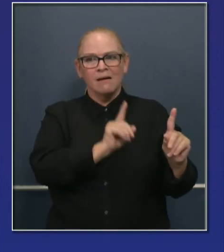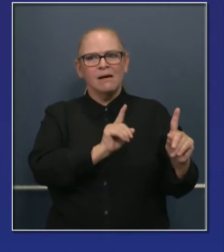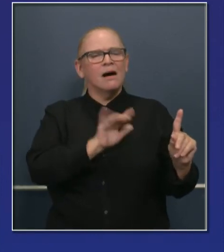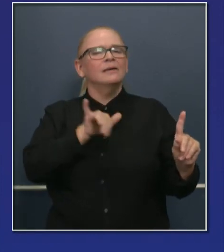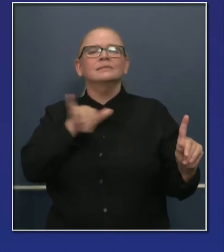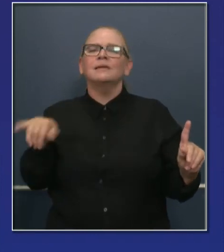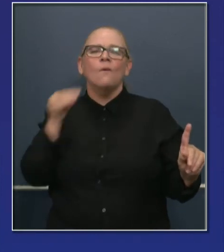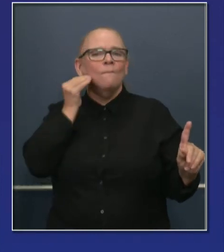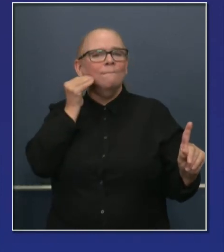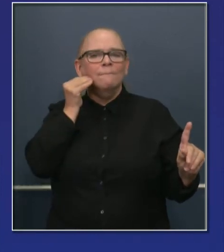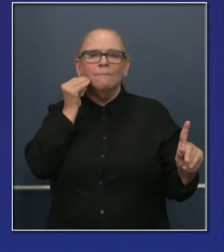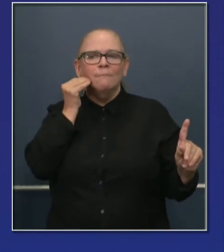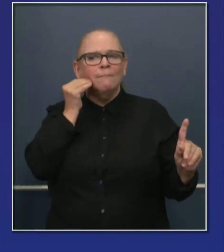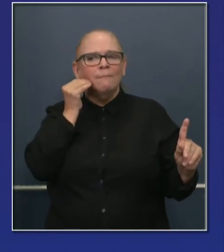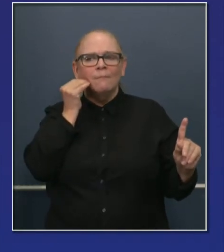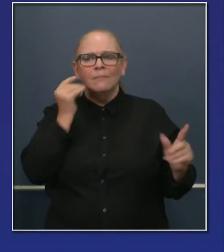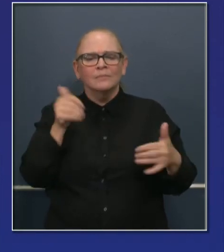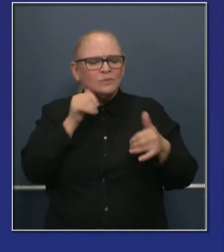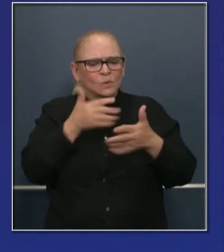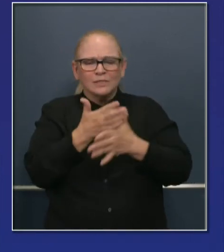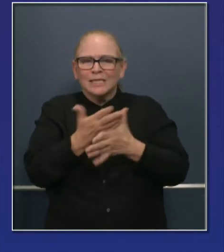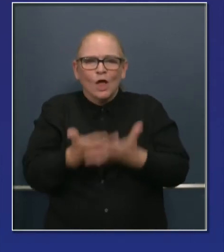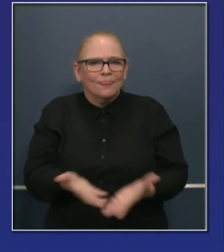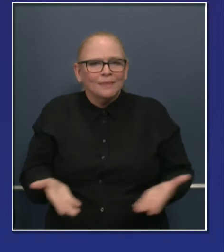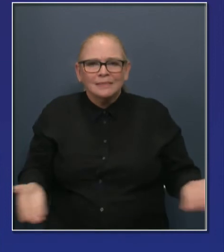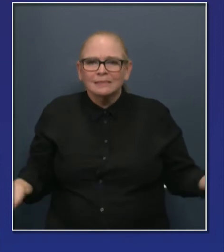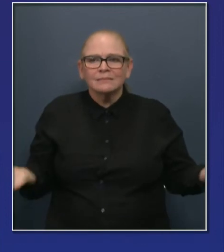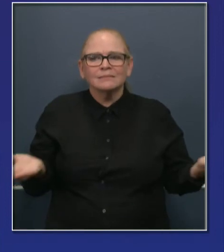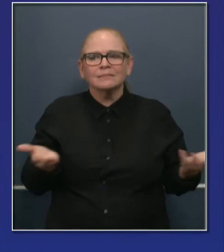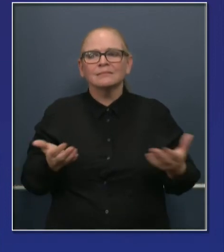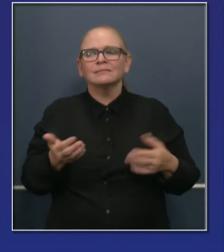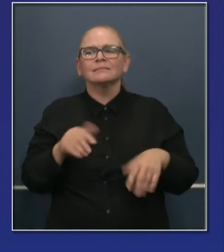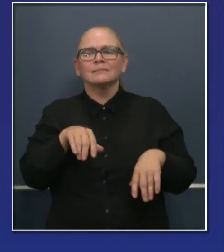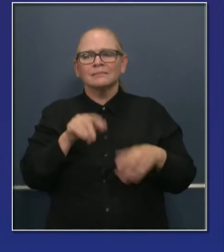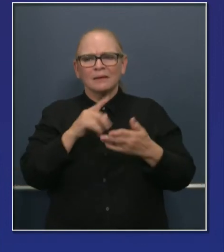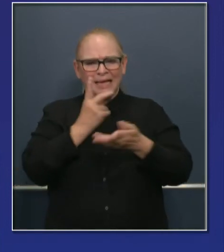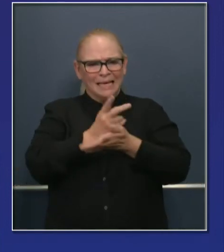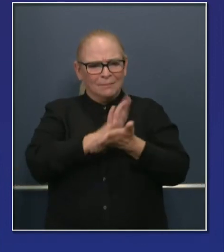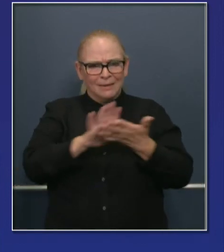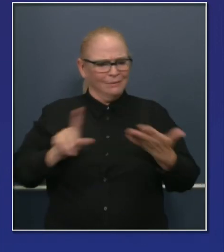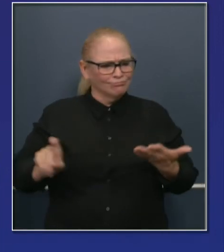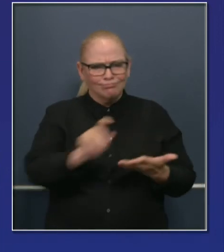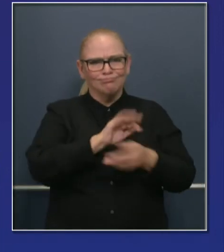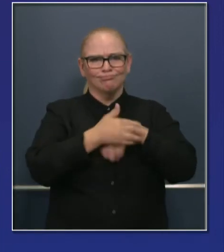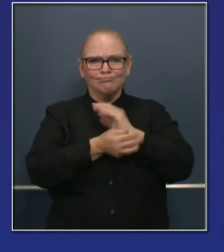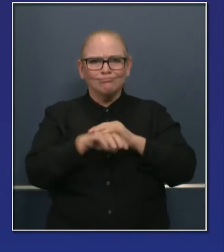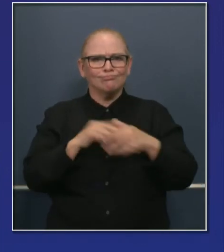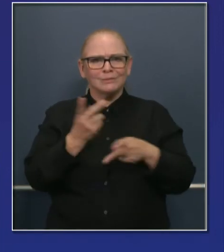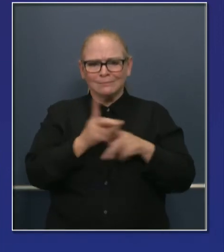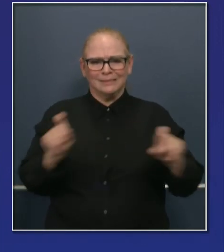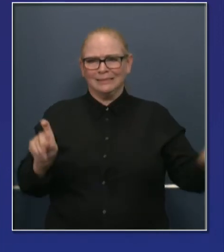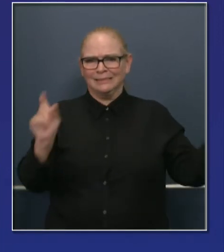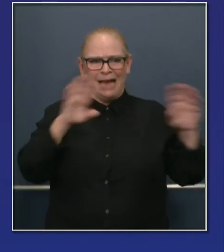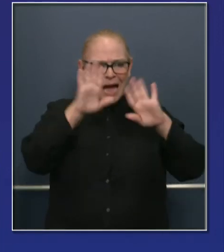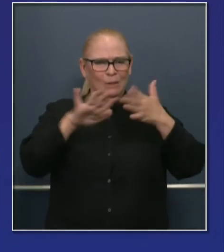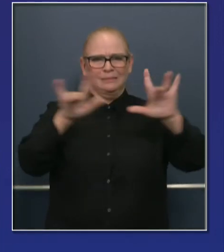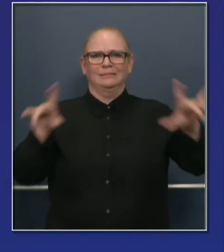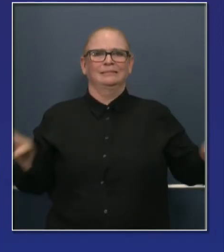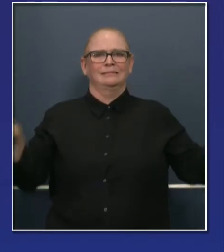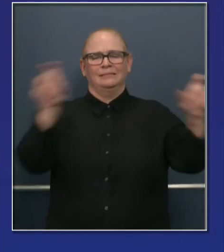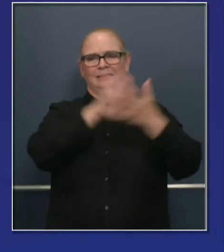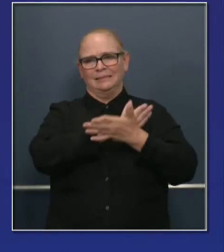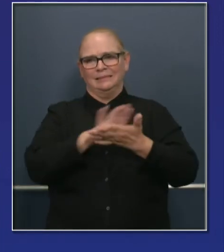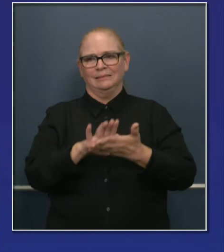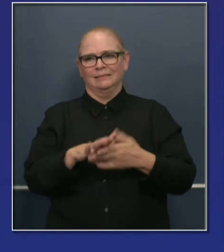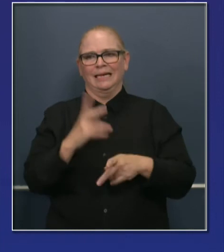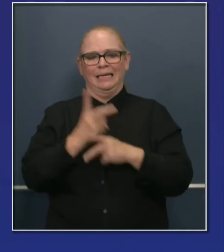Don't share items. Do the kind of disinfecting that is foundational in terms of mitigating